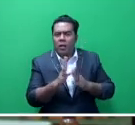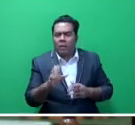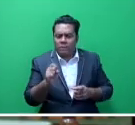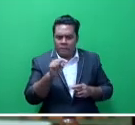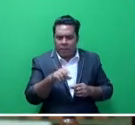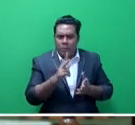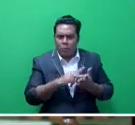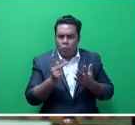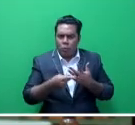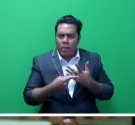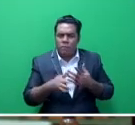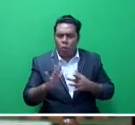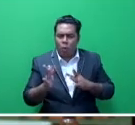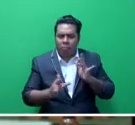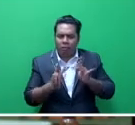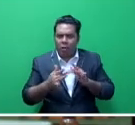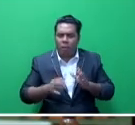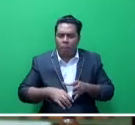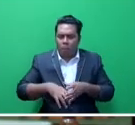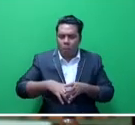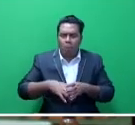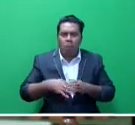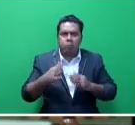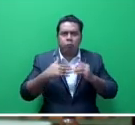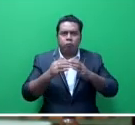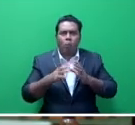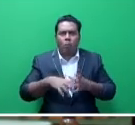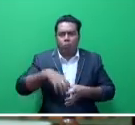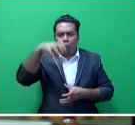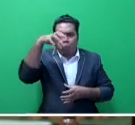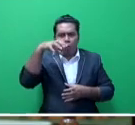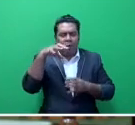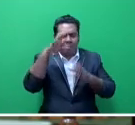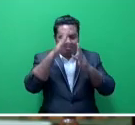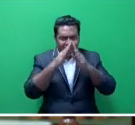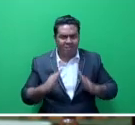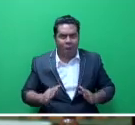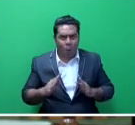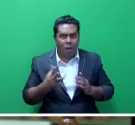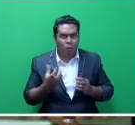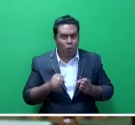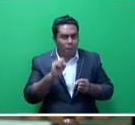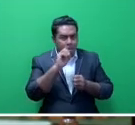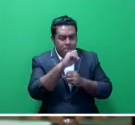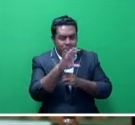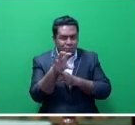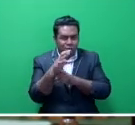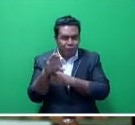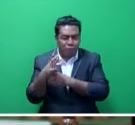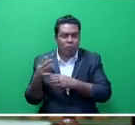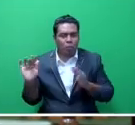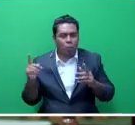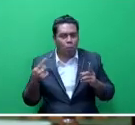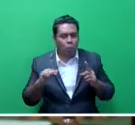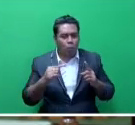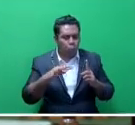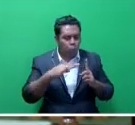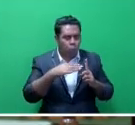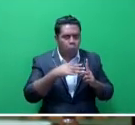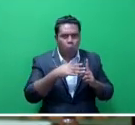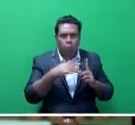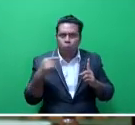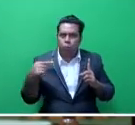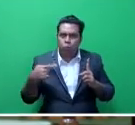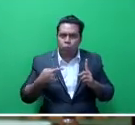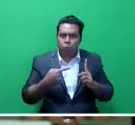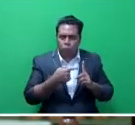on 40 schools and health centres in the Northern Division and is on track to be completed by December of this year. This project will bring